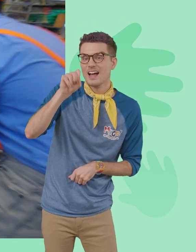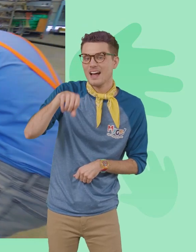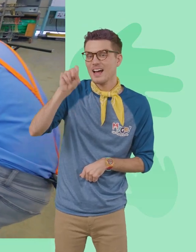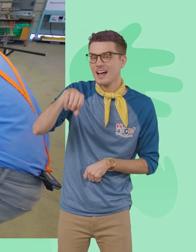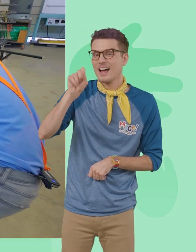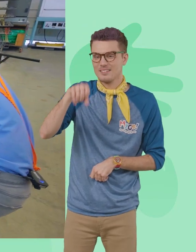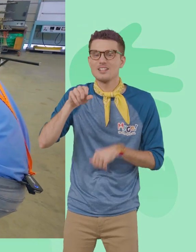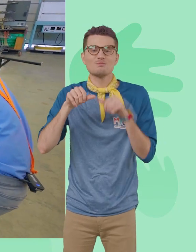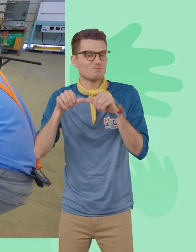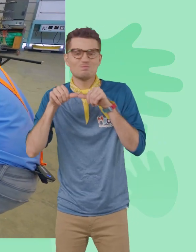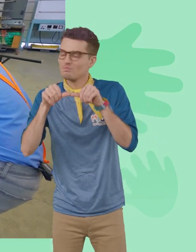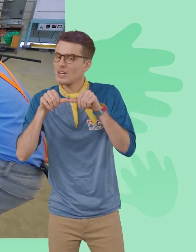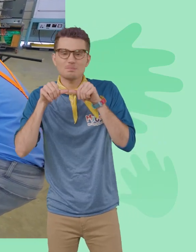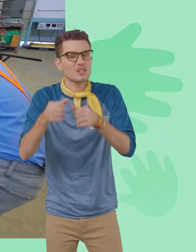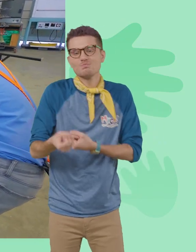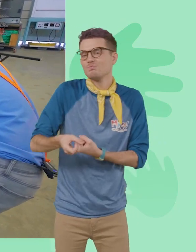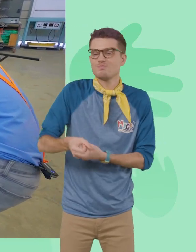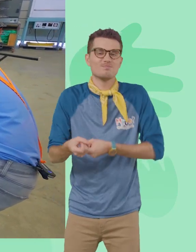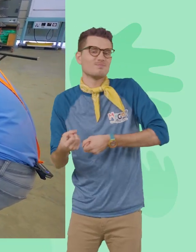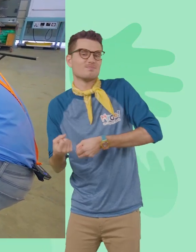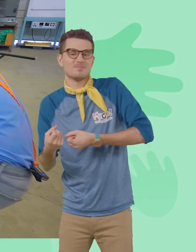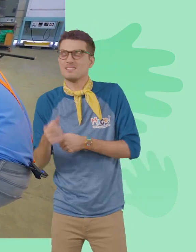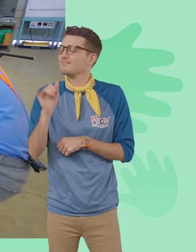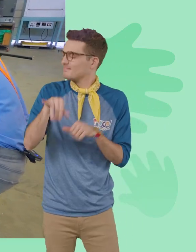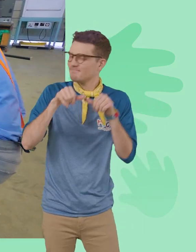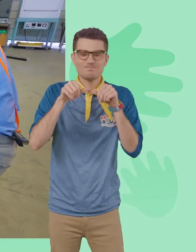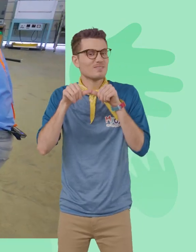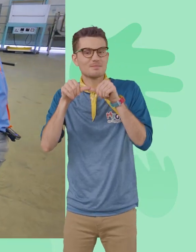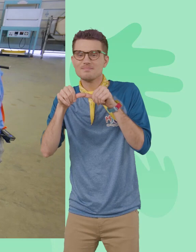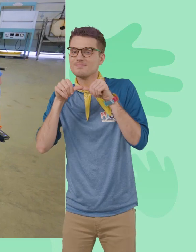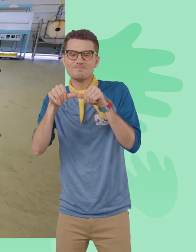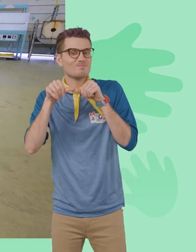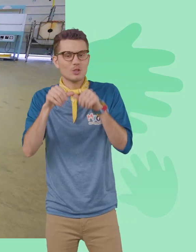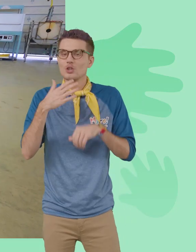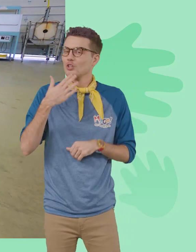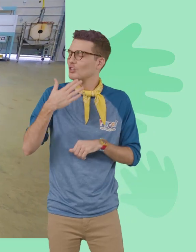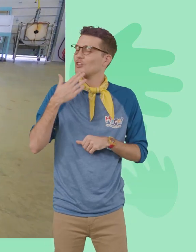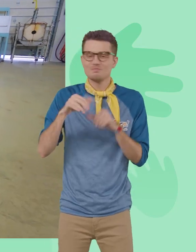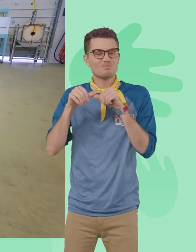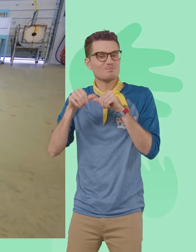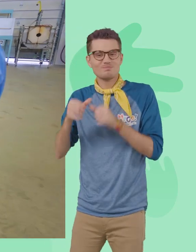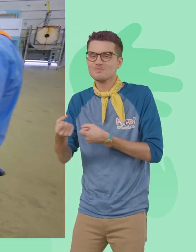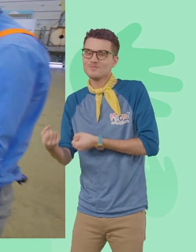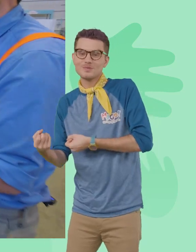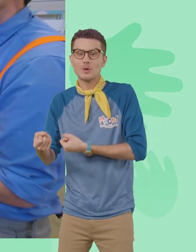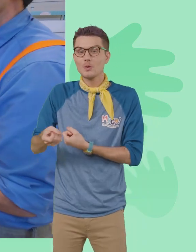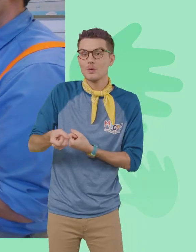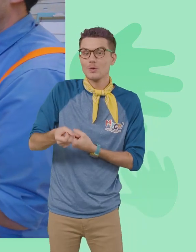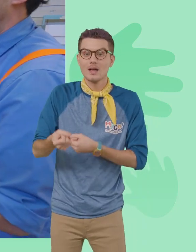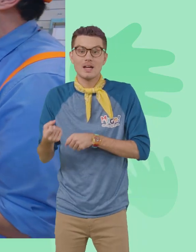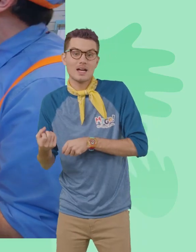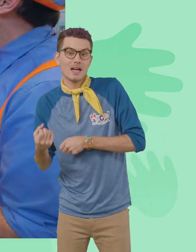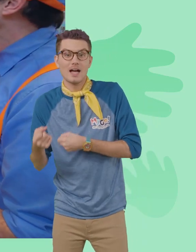Okay. keep going. And then now you can stop. Okay. You can let it cool now. Okay. You have to. It was moving a lot,